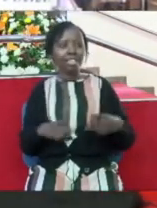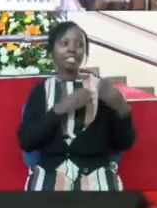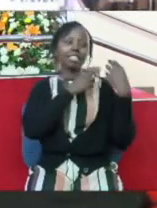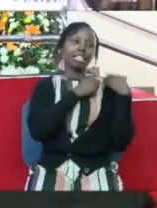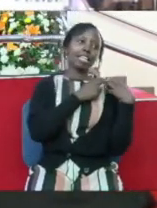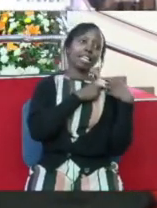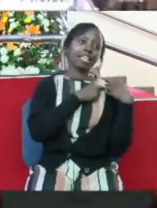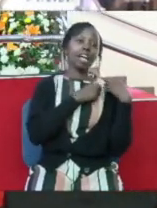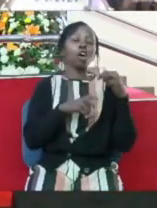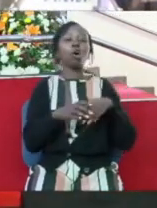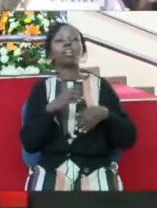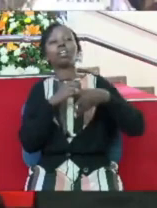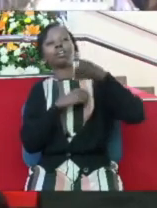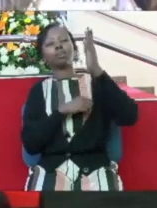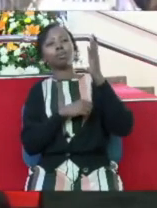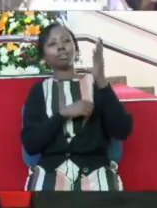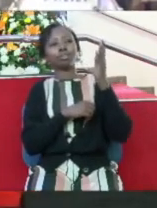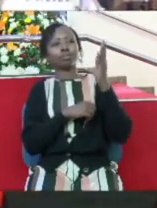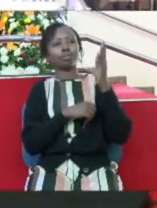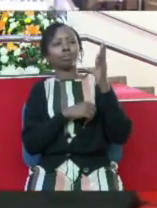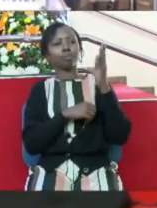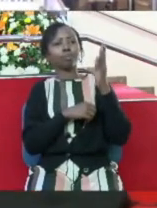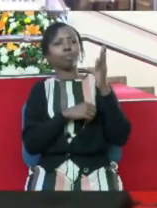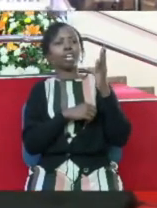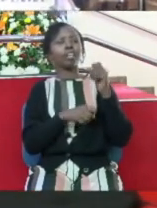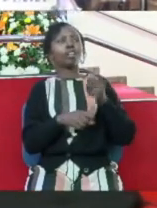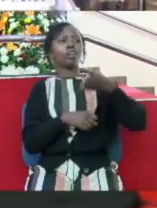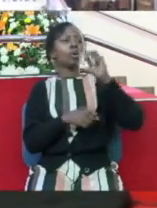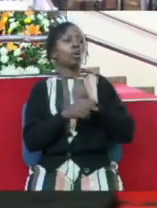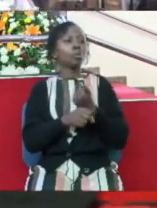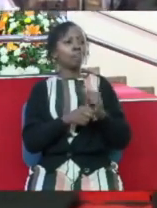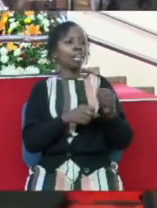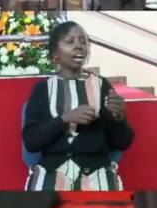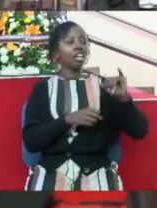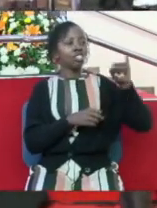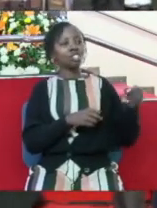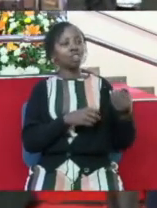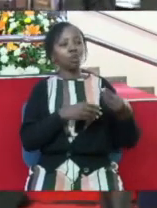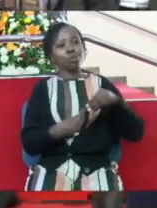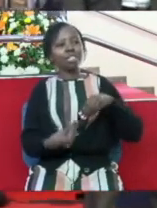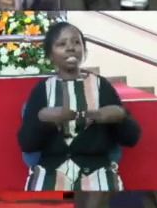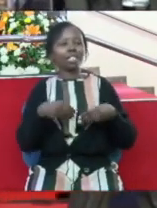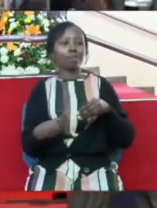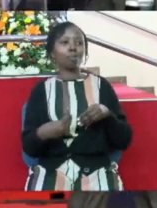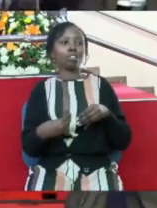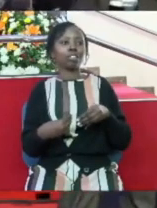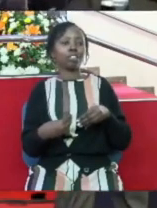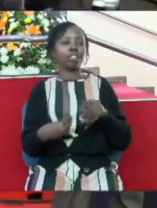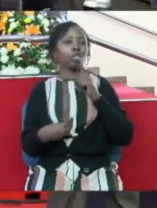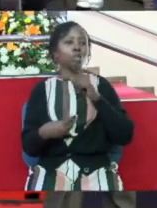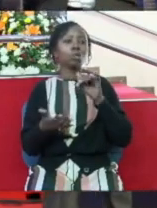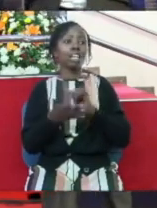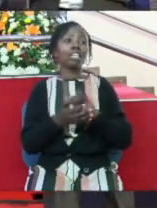Lazima upate nguvu kutoka kwangu. You will not walk straight anymore. Hautatembea wima tena. Your balance can only be found in me. Wima